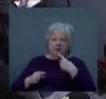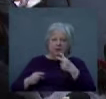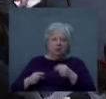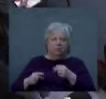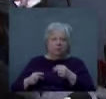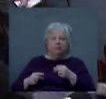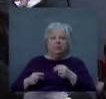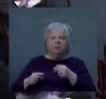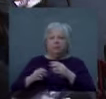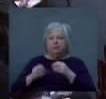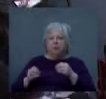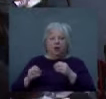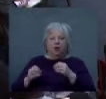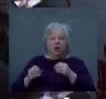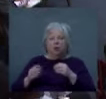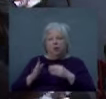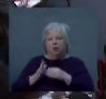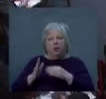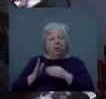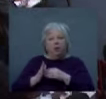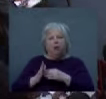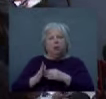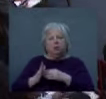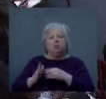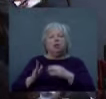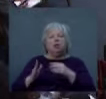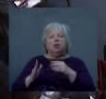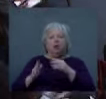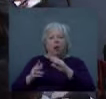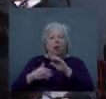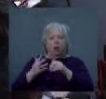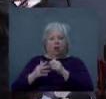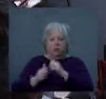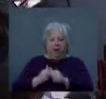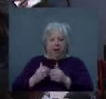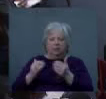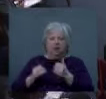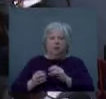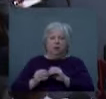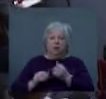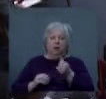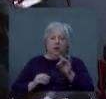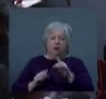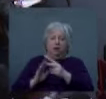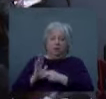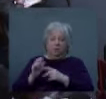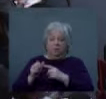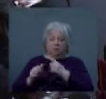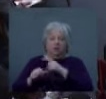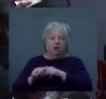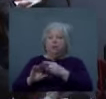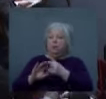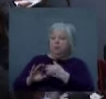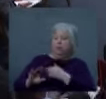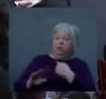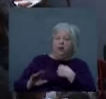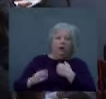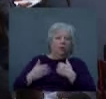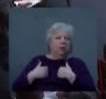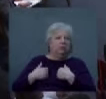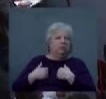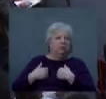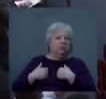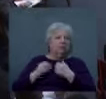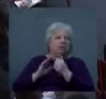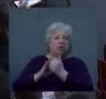nay. None opposed. Motion passes. Madam Clerk, would you please read item 18 for the first time? And before you read, we actually have two. We